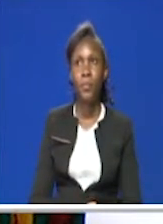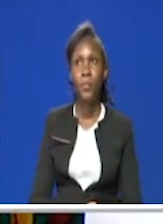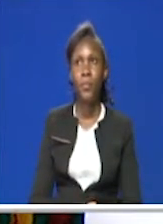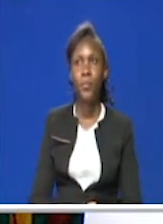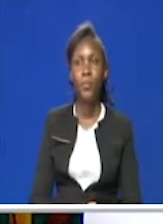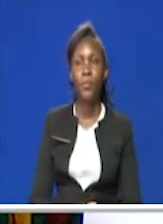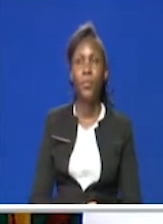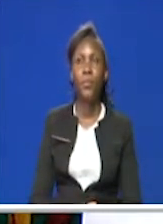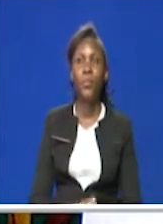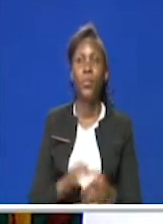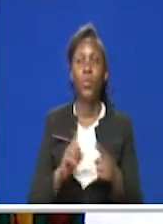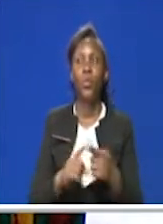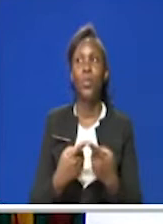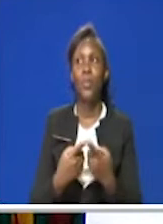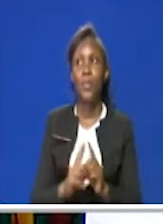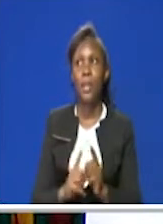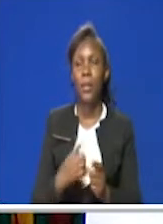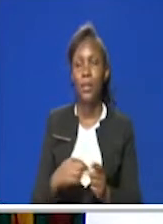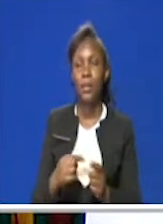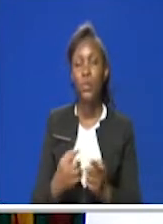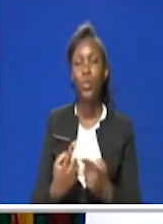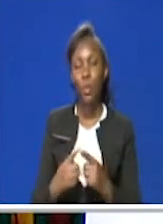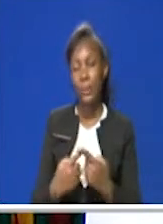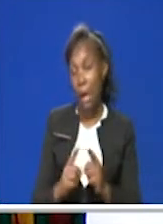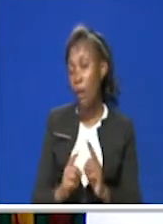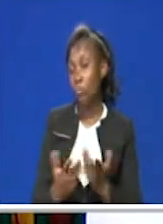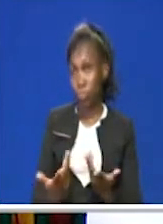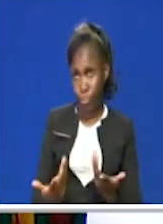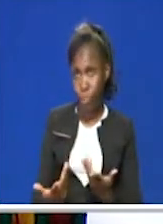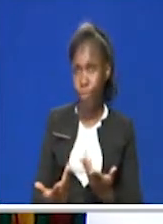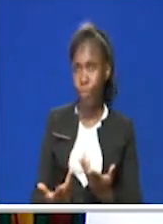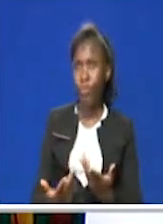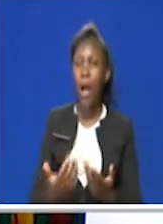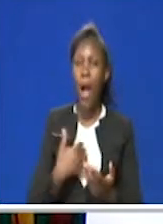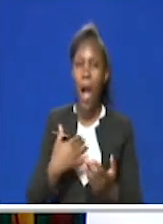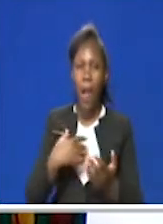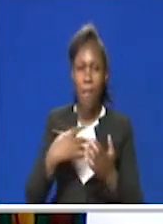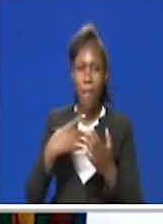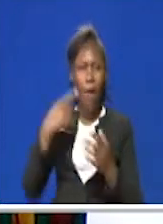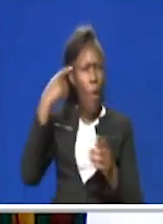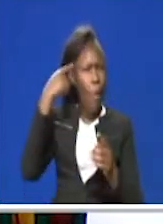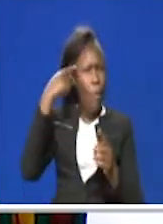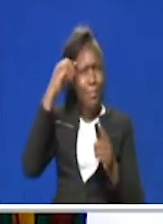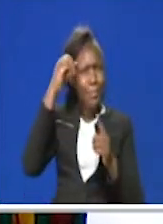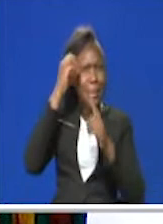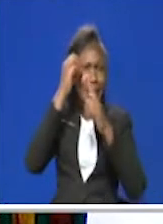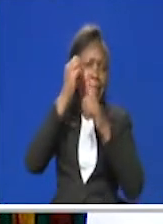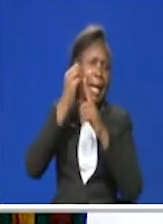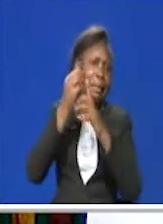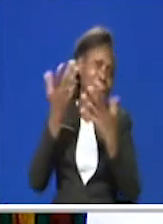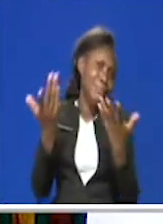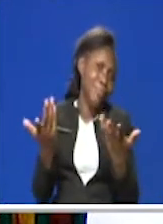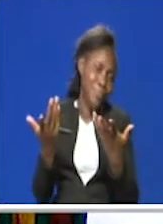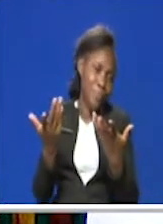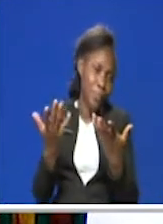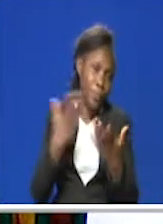So to start us off, dear student, we have our lesson objectives that